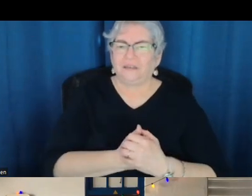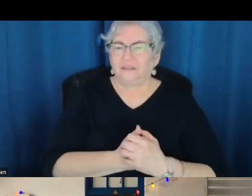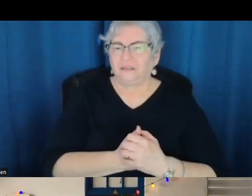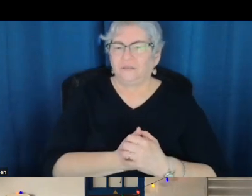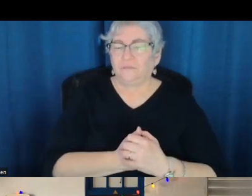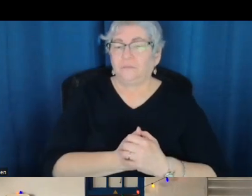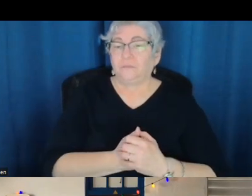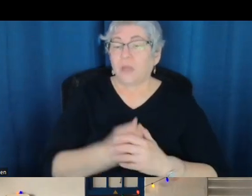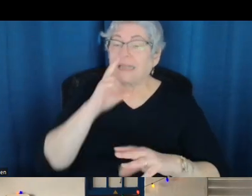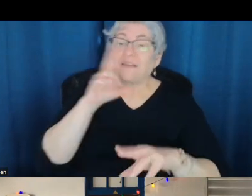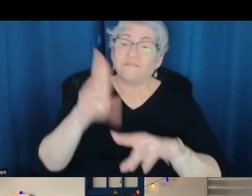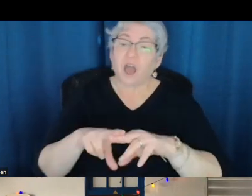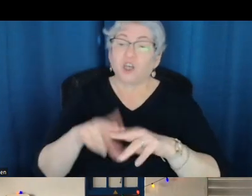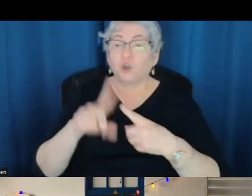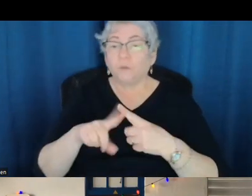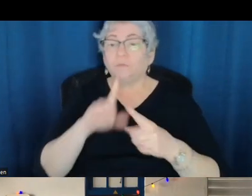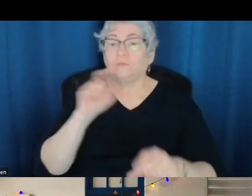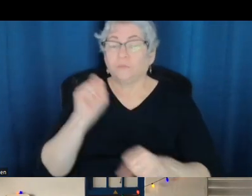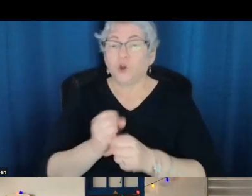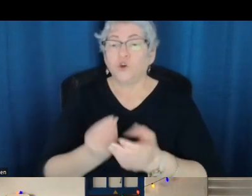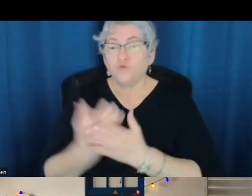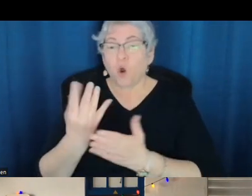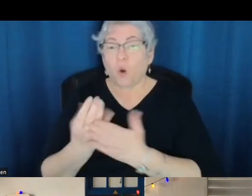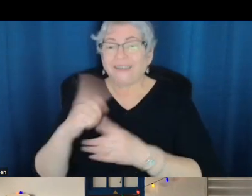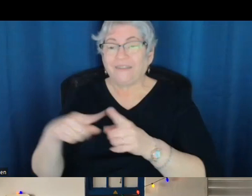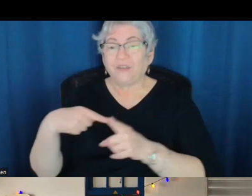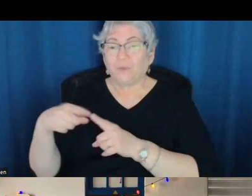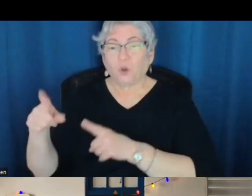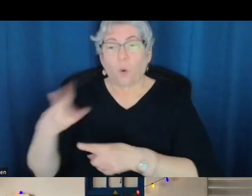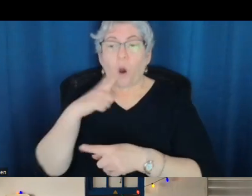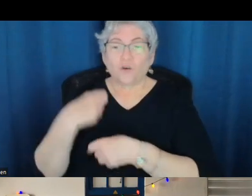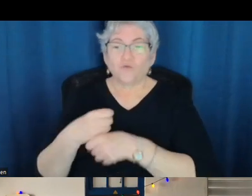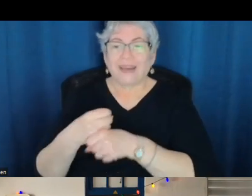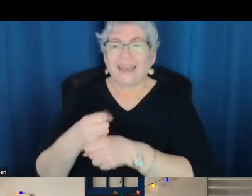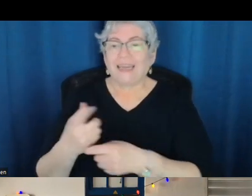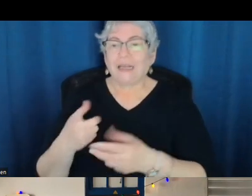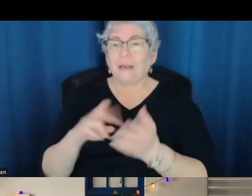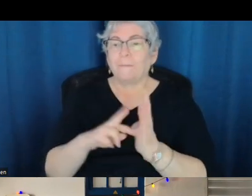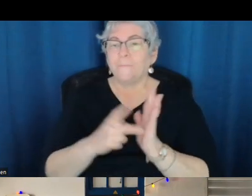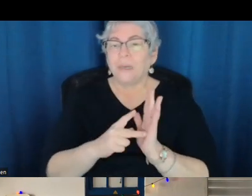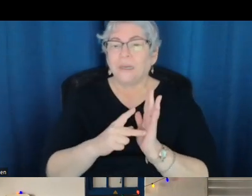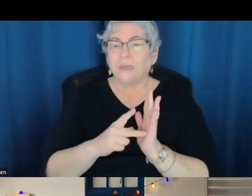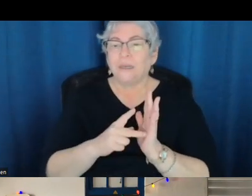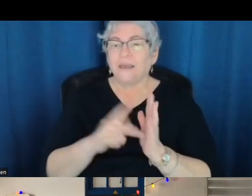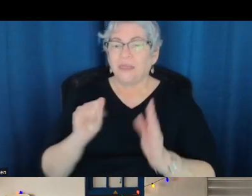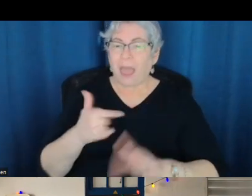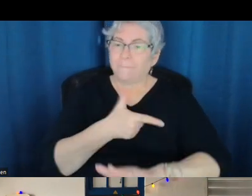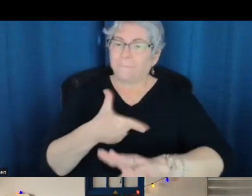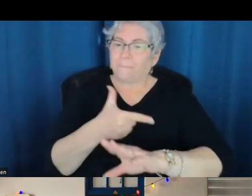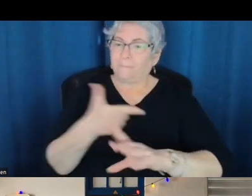And it would be fun to actually be growing the species that you're creating the repellent from.